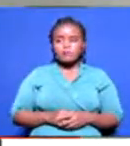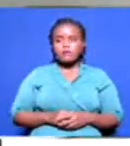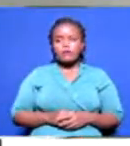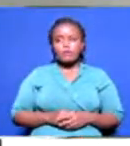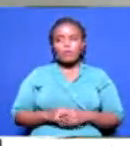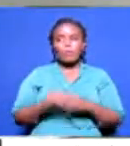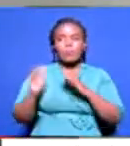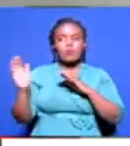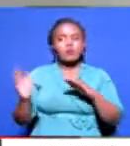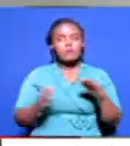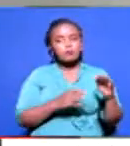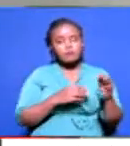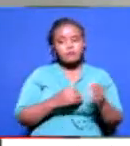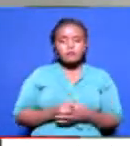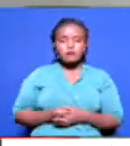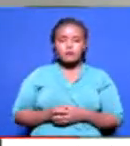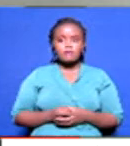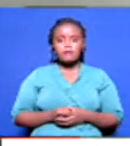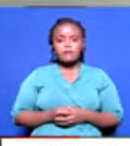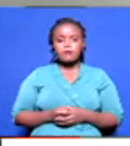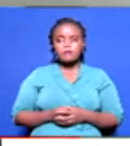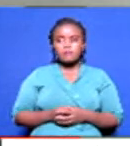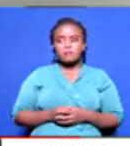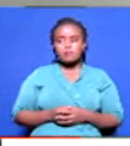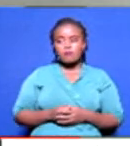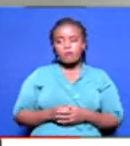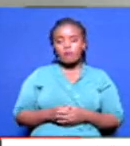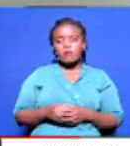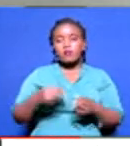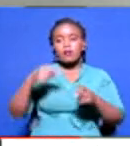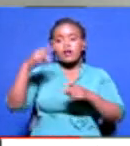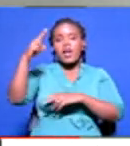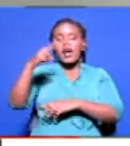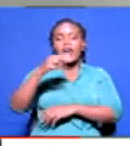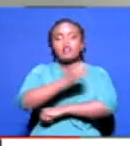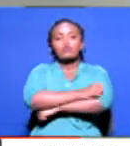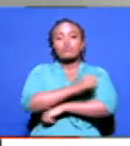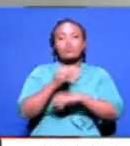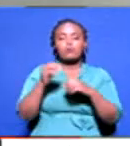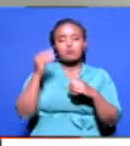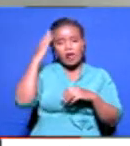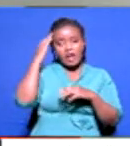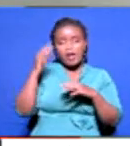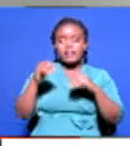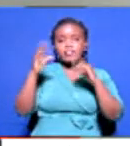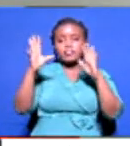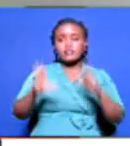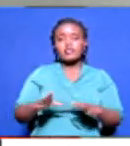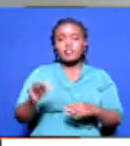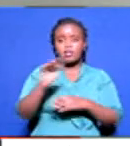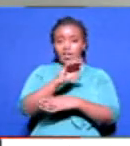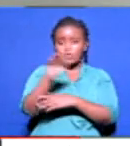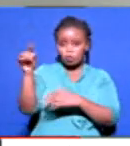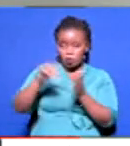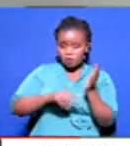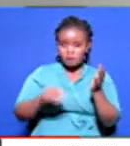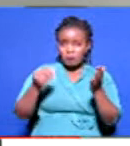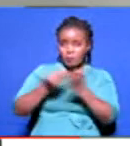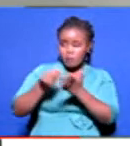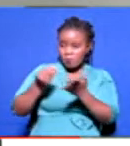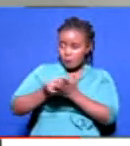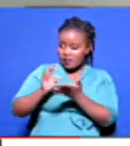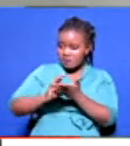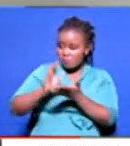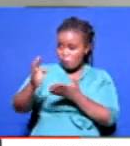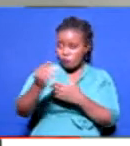Let's now move away from politics. Secondary school head teachers are calling for an upward review of the capitation fund to help meet